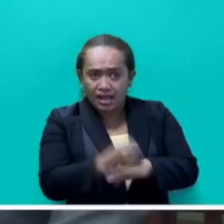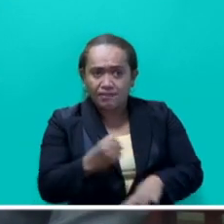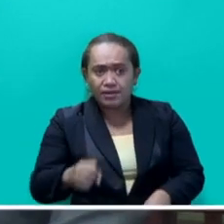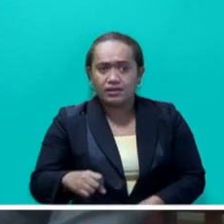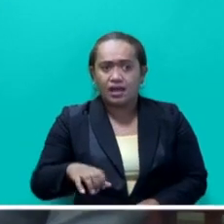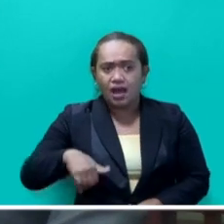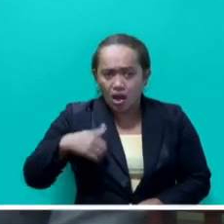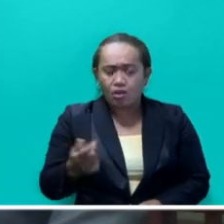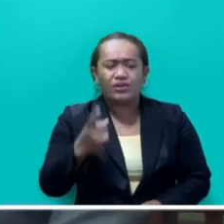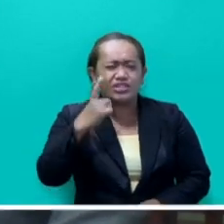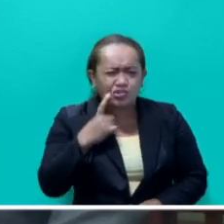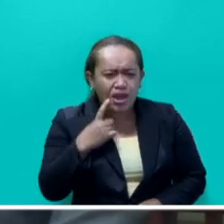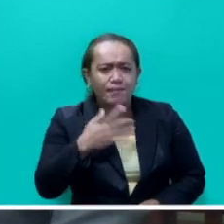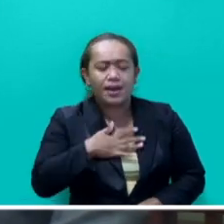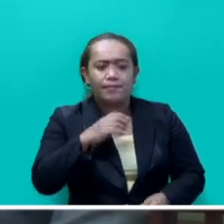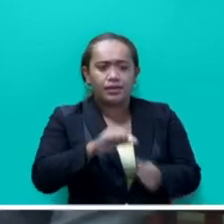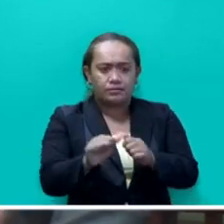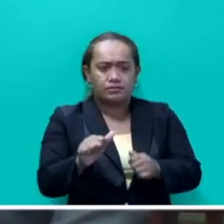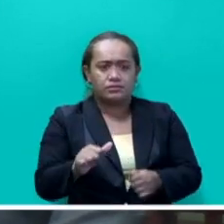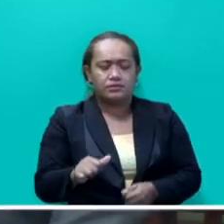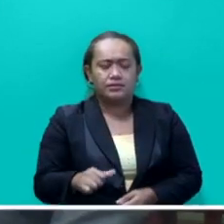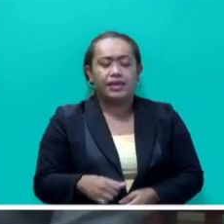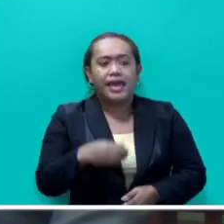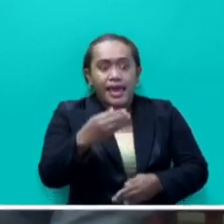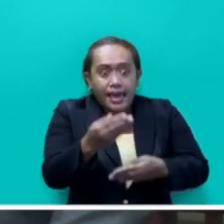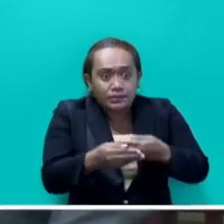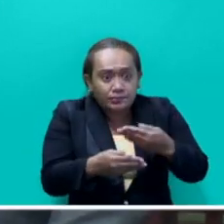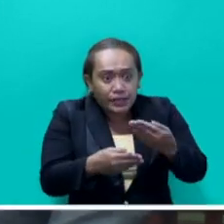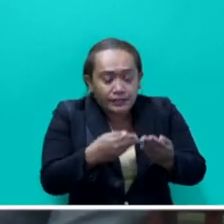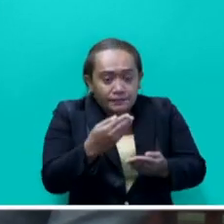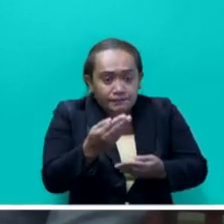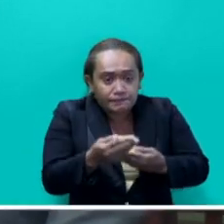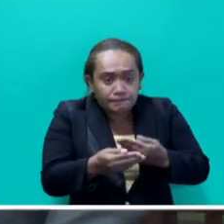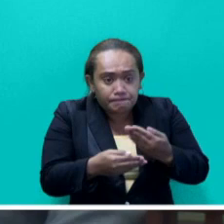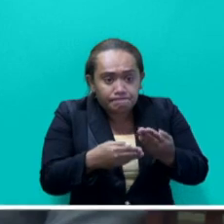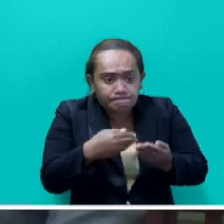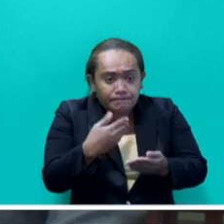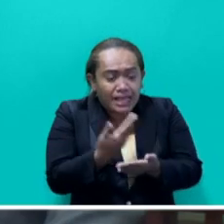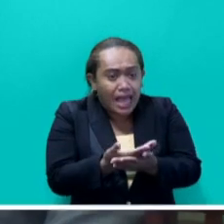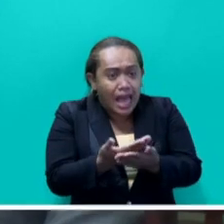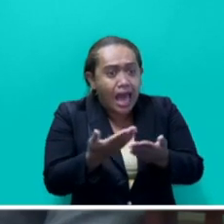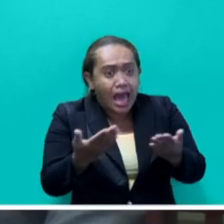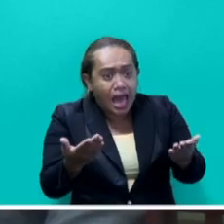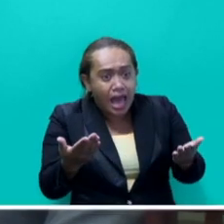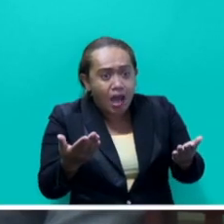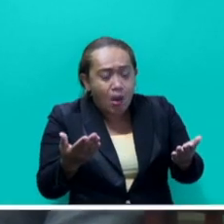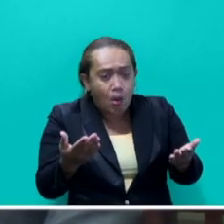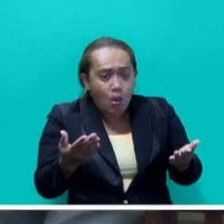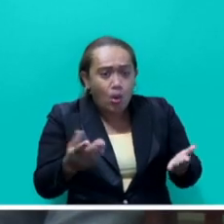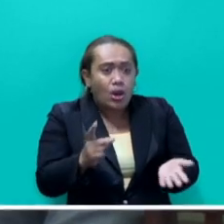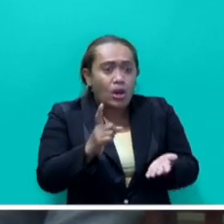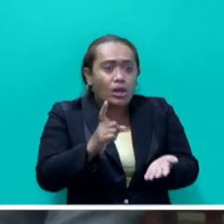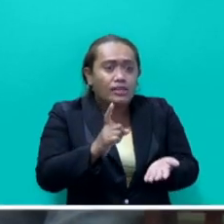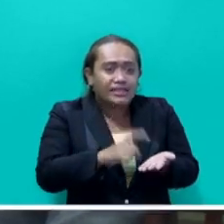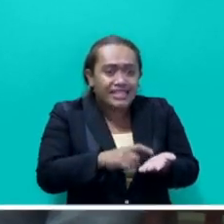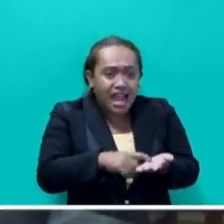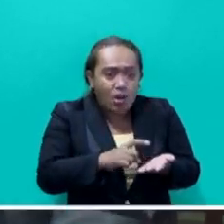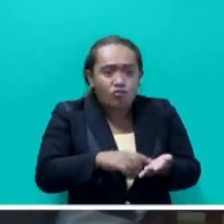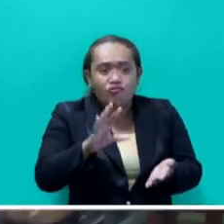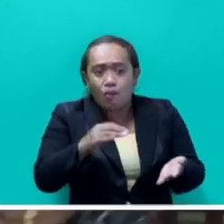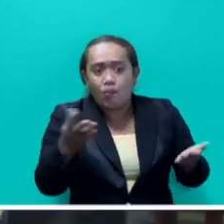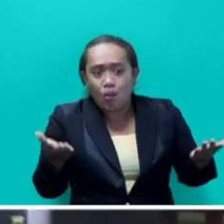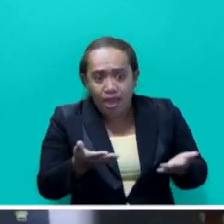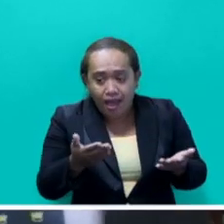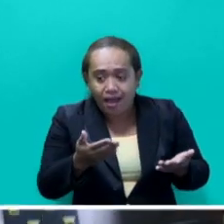always try my best to explain to them how we have accumulated these debts and what does it